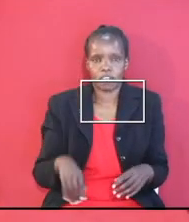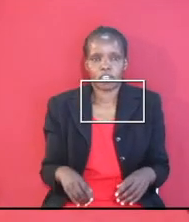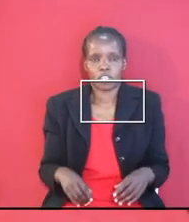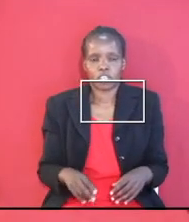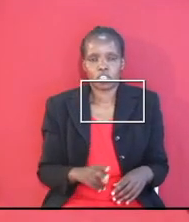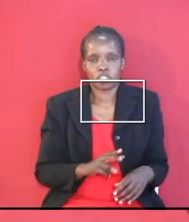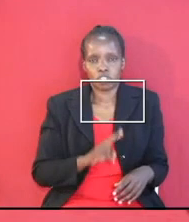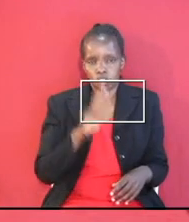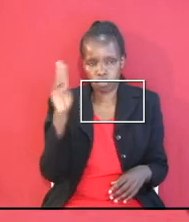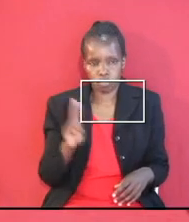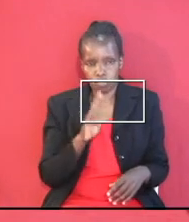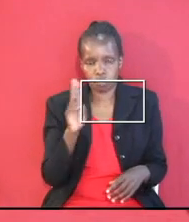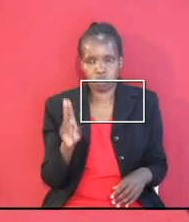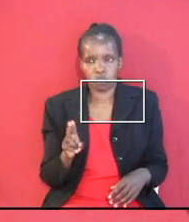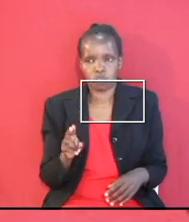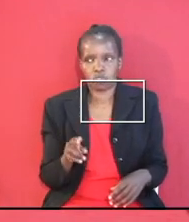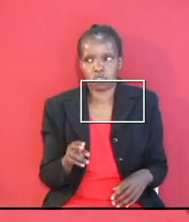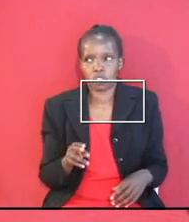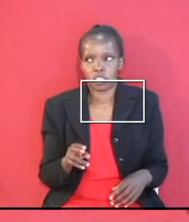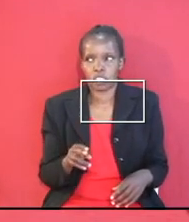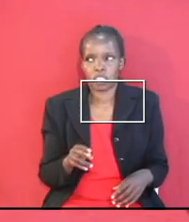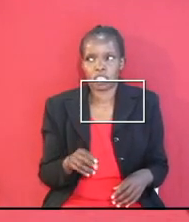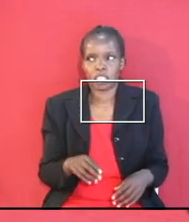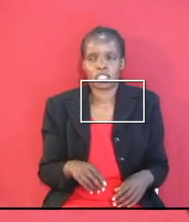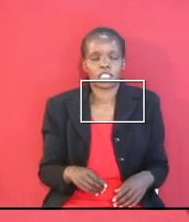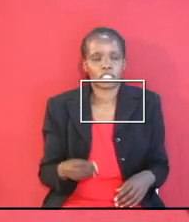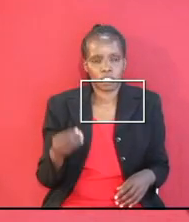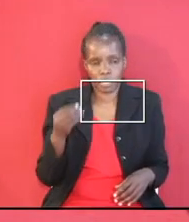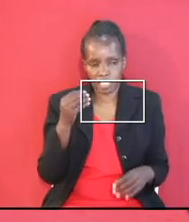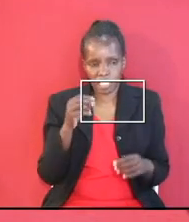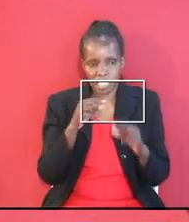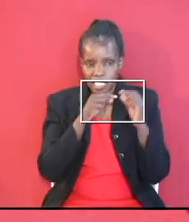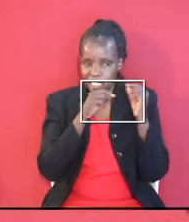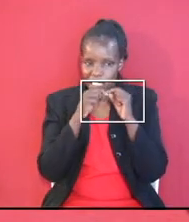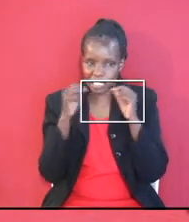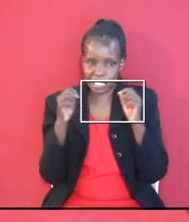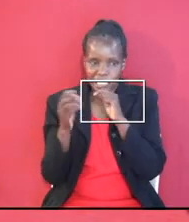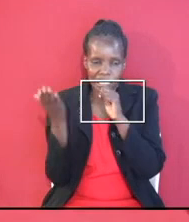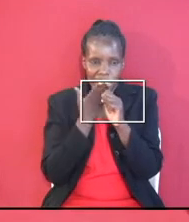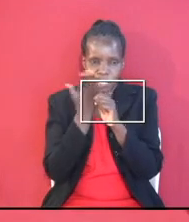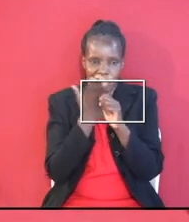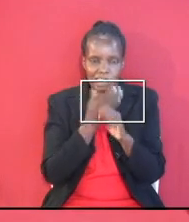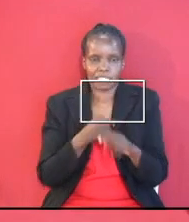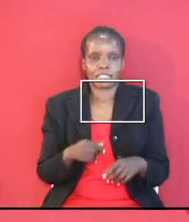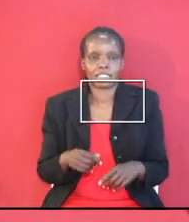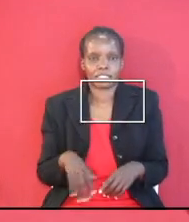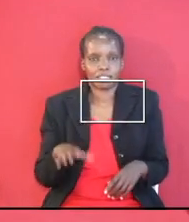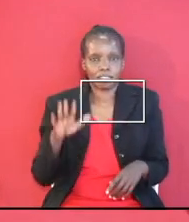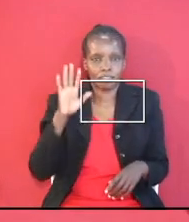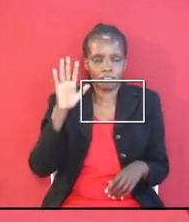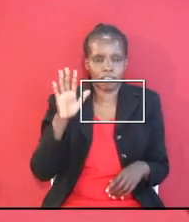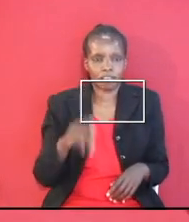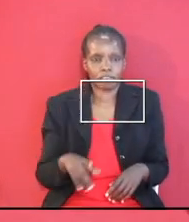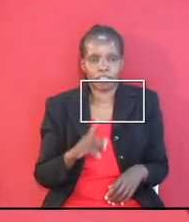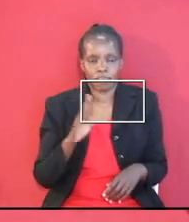not use the bone of an animal like carcass, right? He was given 5 instructions. The mother